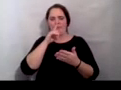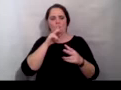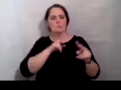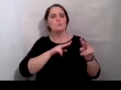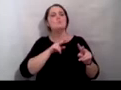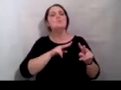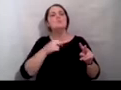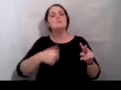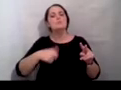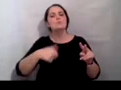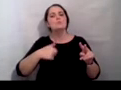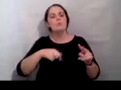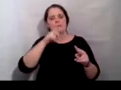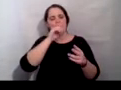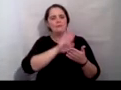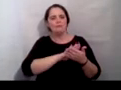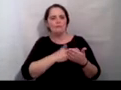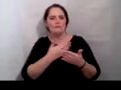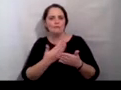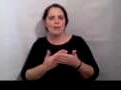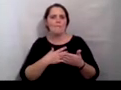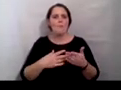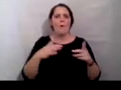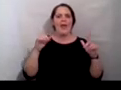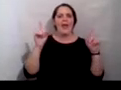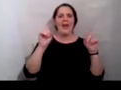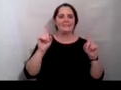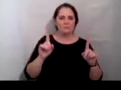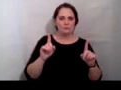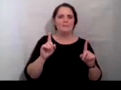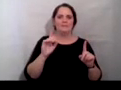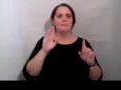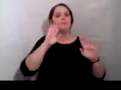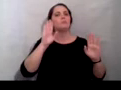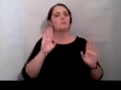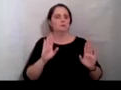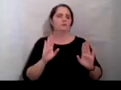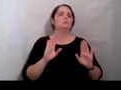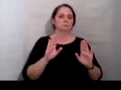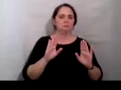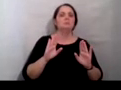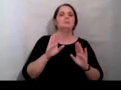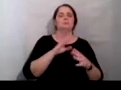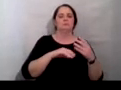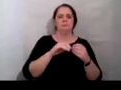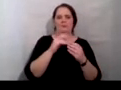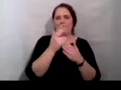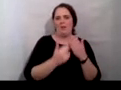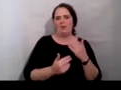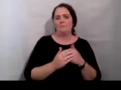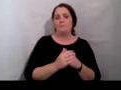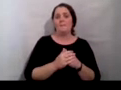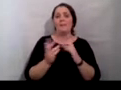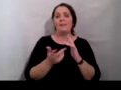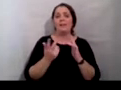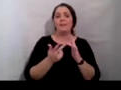if you like, traditional codes and symbols into contemporary idiom. And on the left of the screen here, you can see an